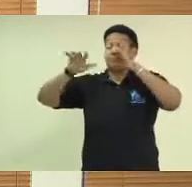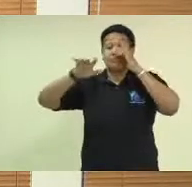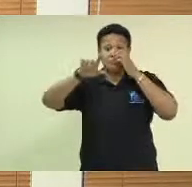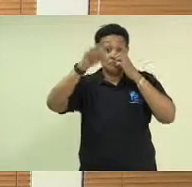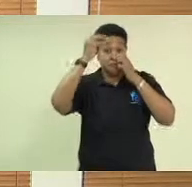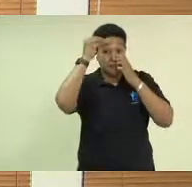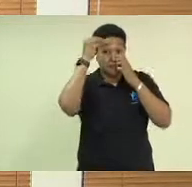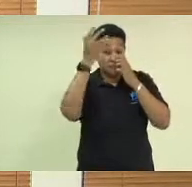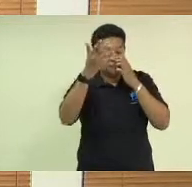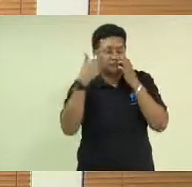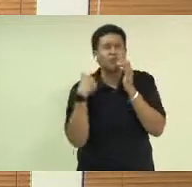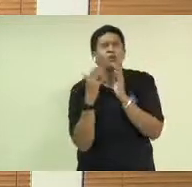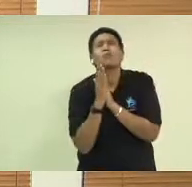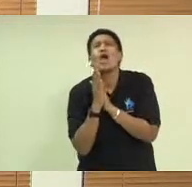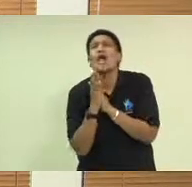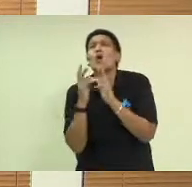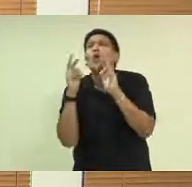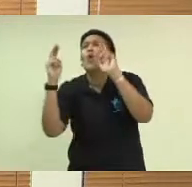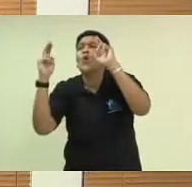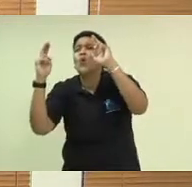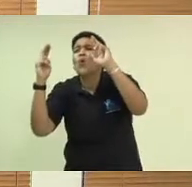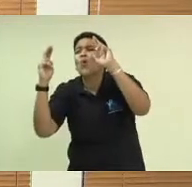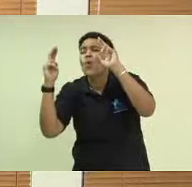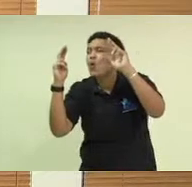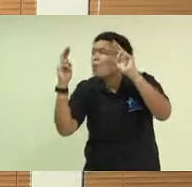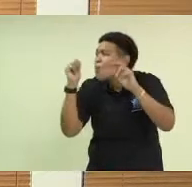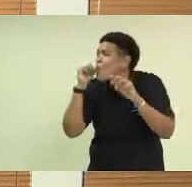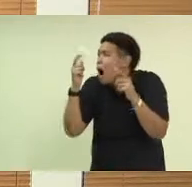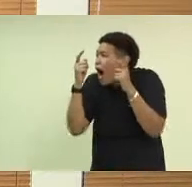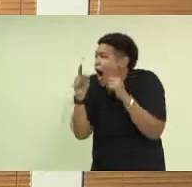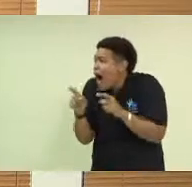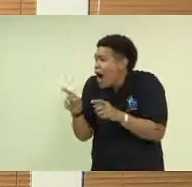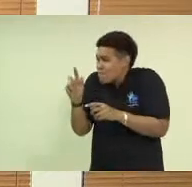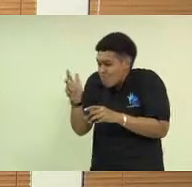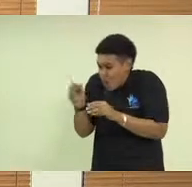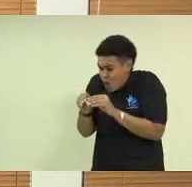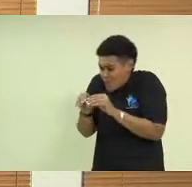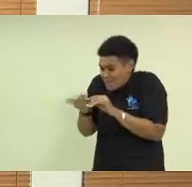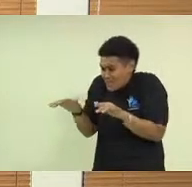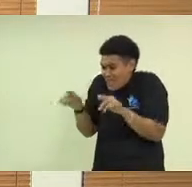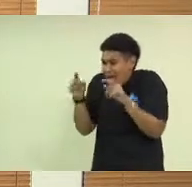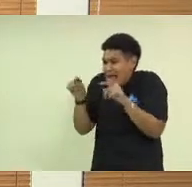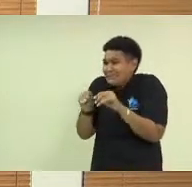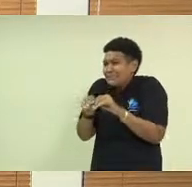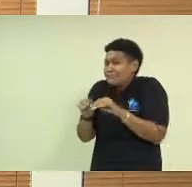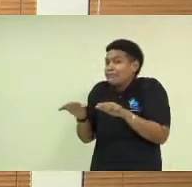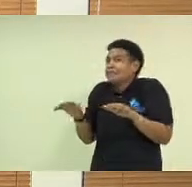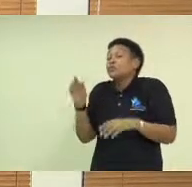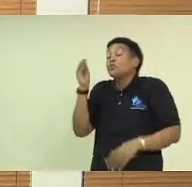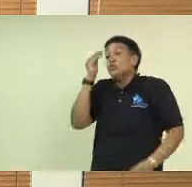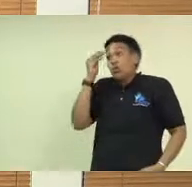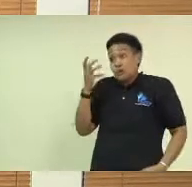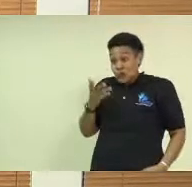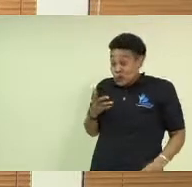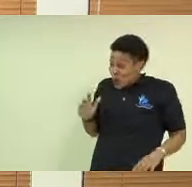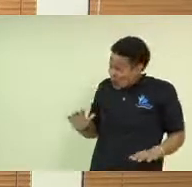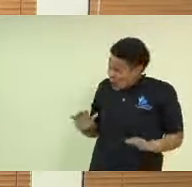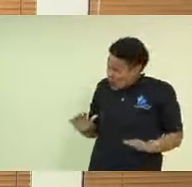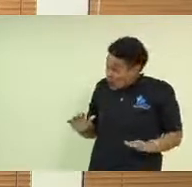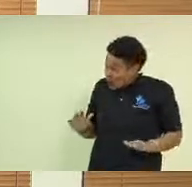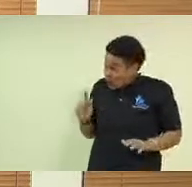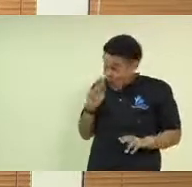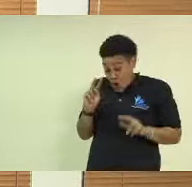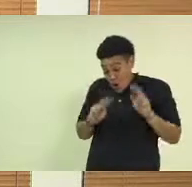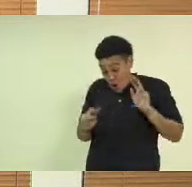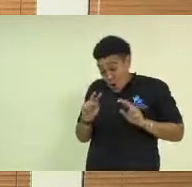we prayed and hoped that we would not go along that path, we were told and even looking on